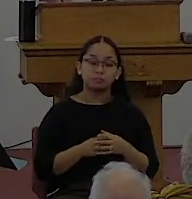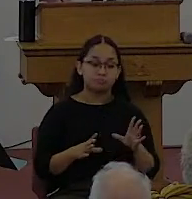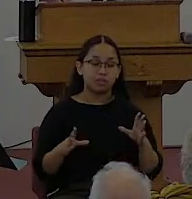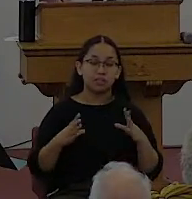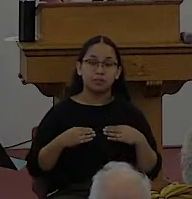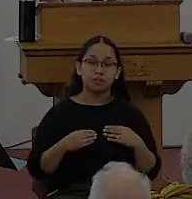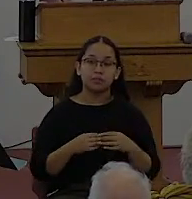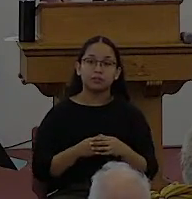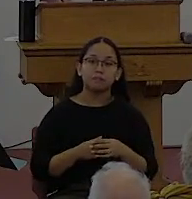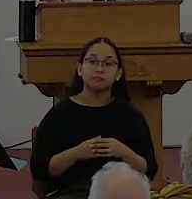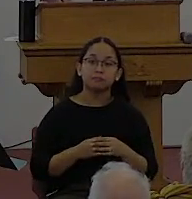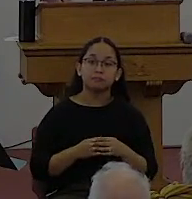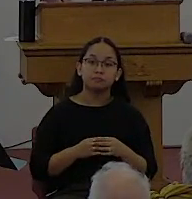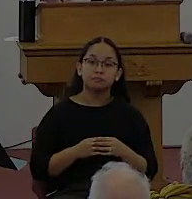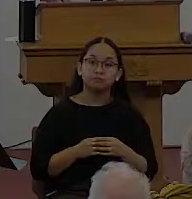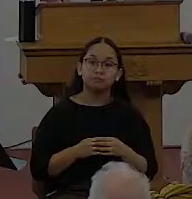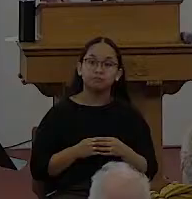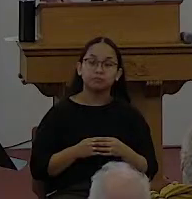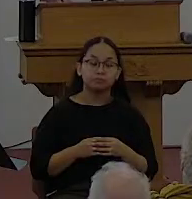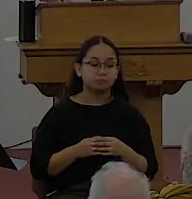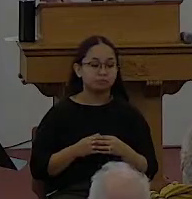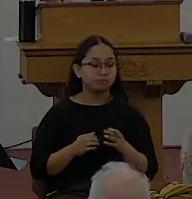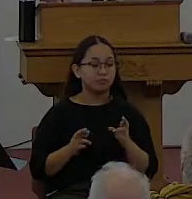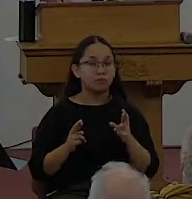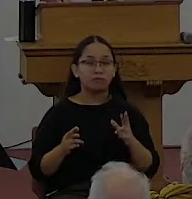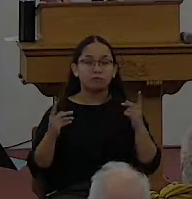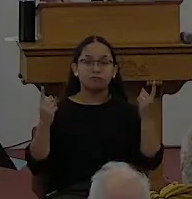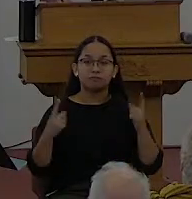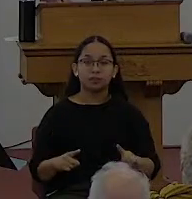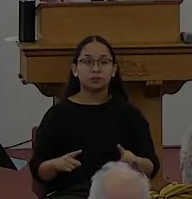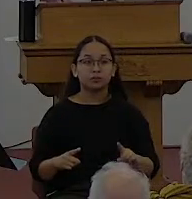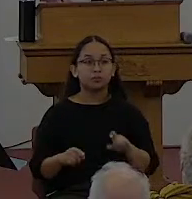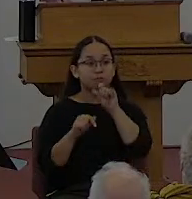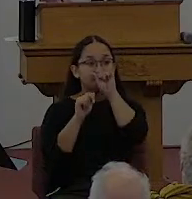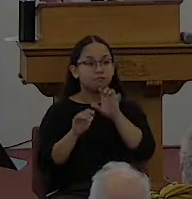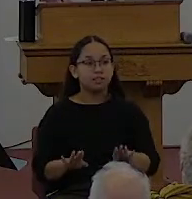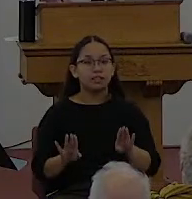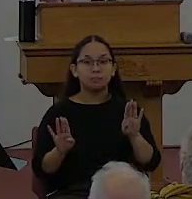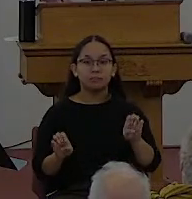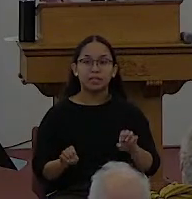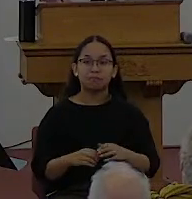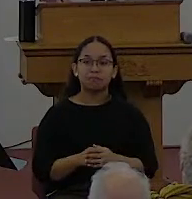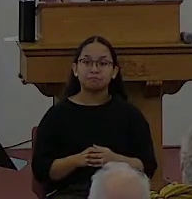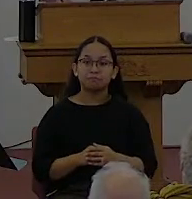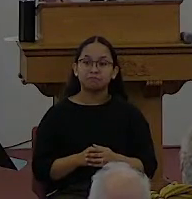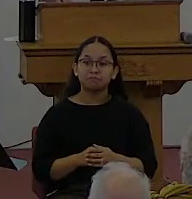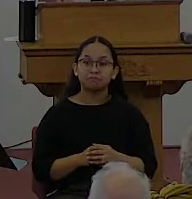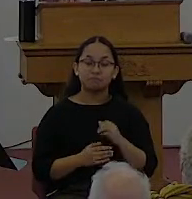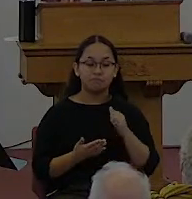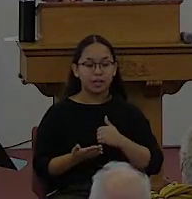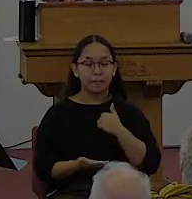acceptance. May it be so. Blessed be, and amen.